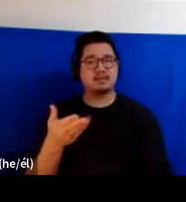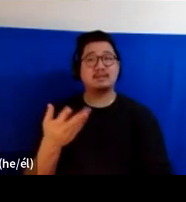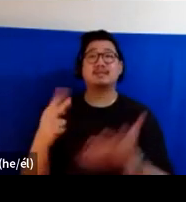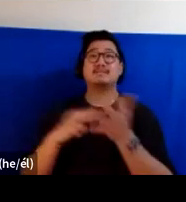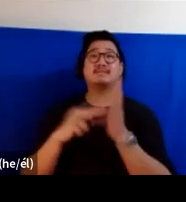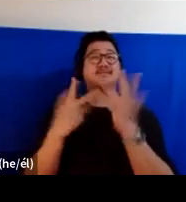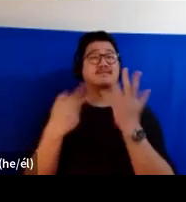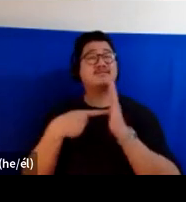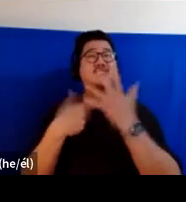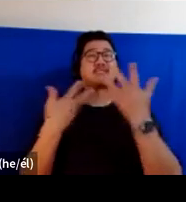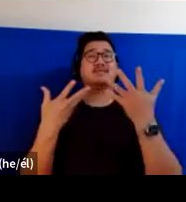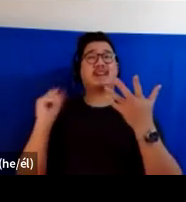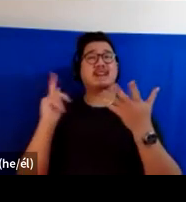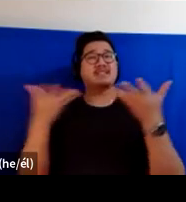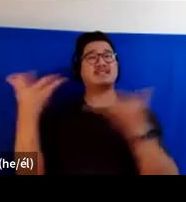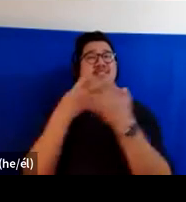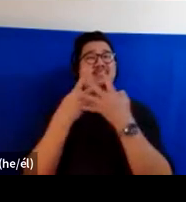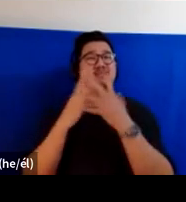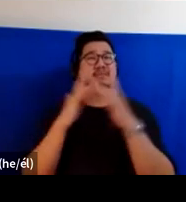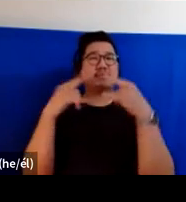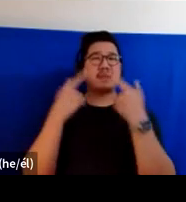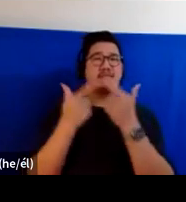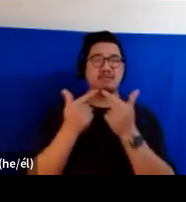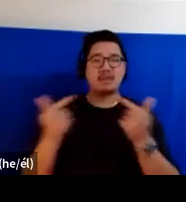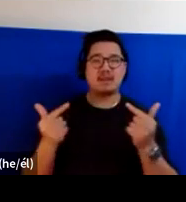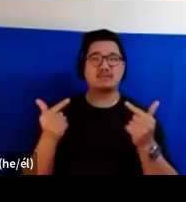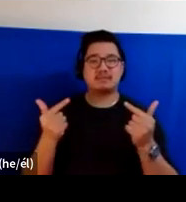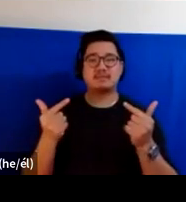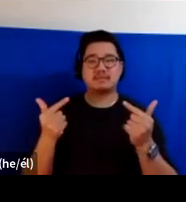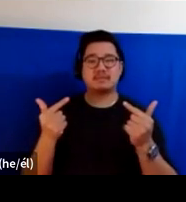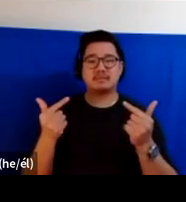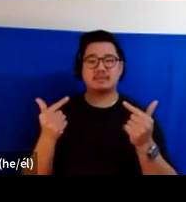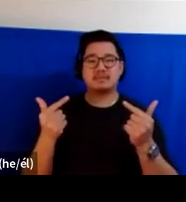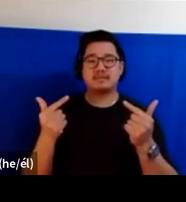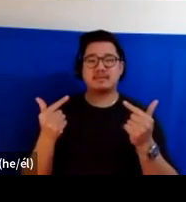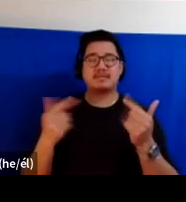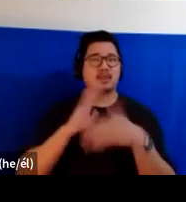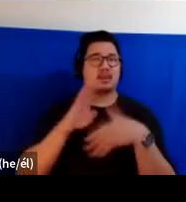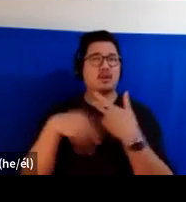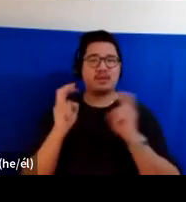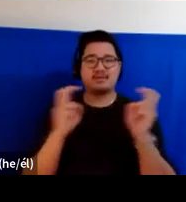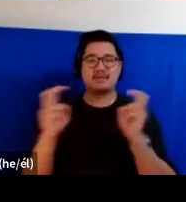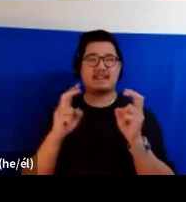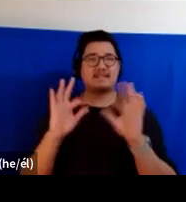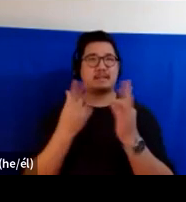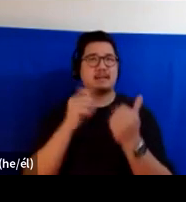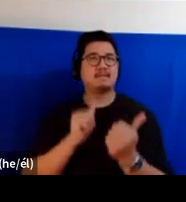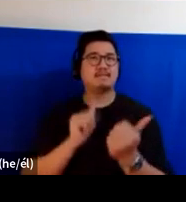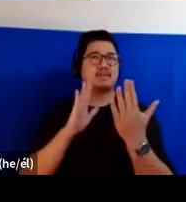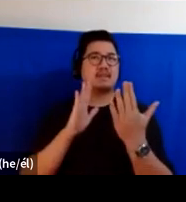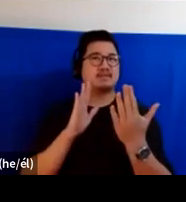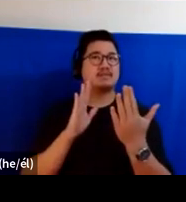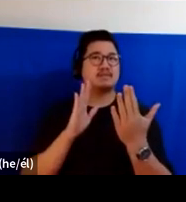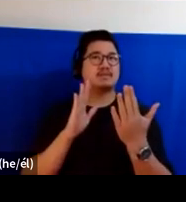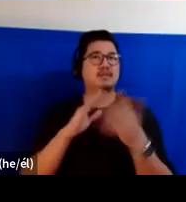filtration masking and all the other issues that the families for coveted safety have been asking